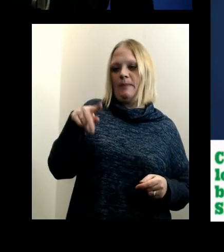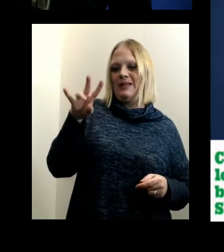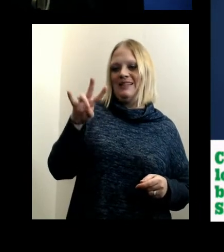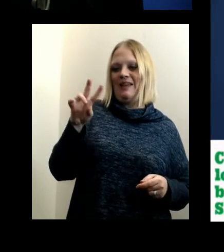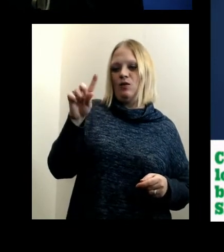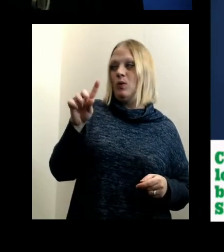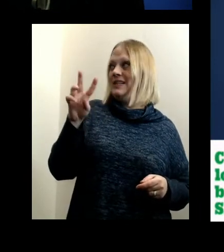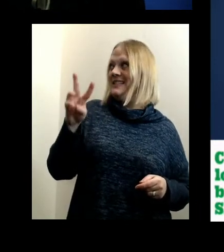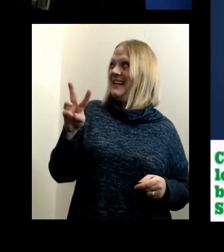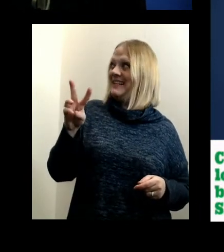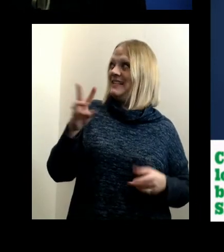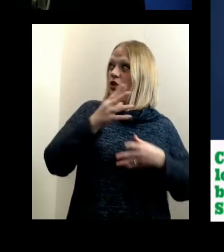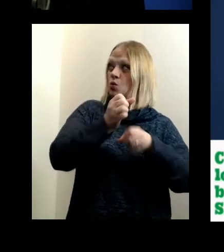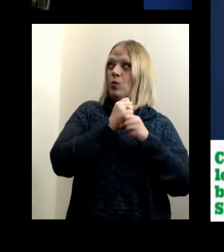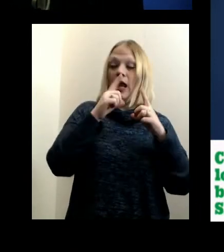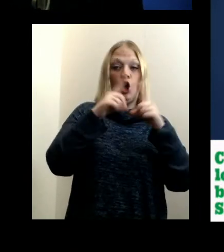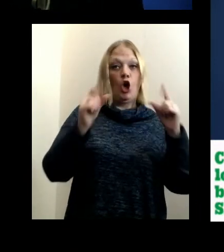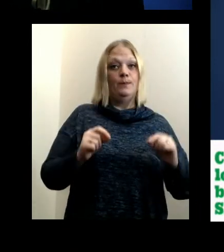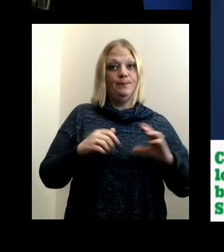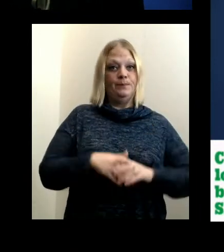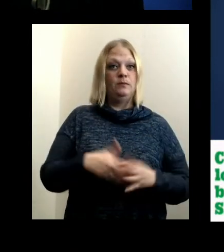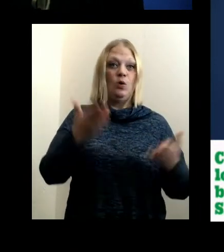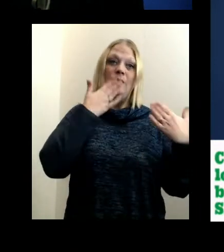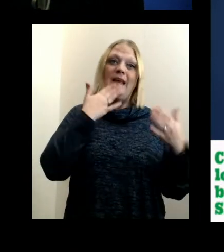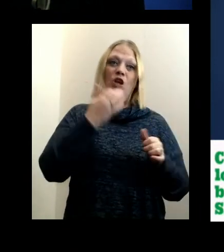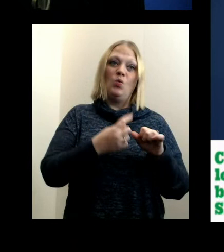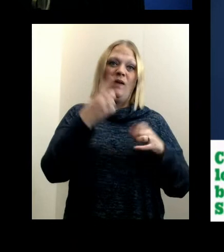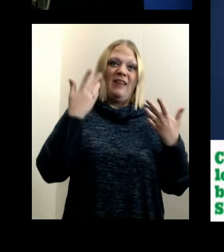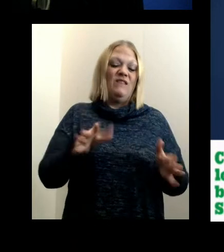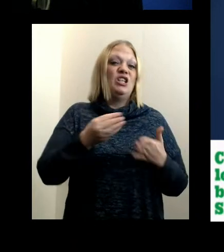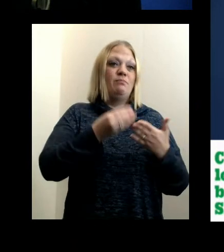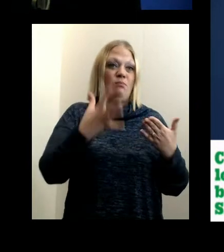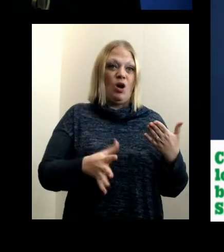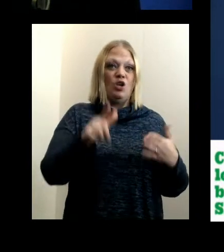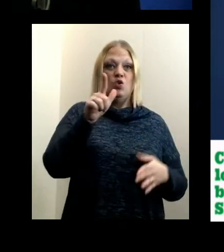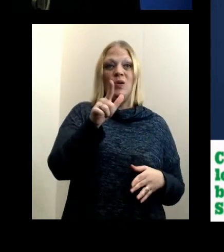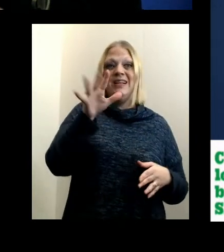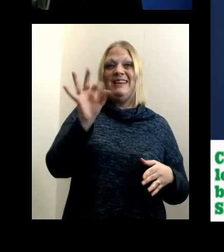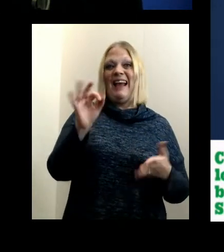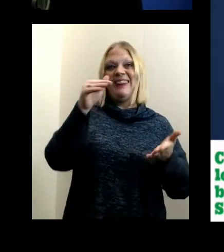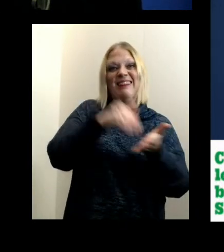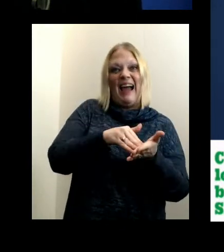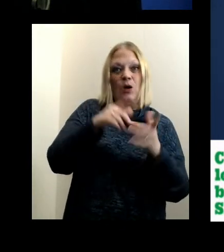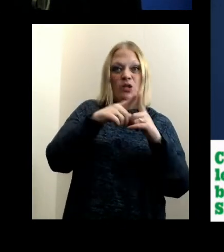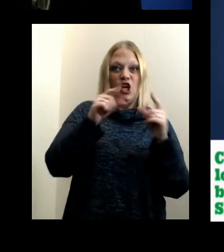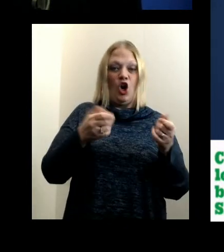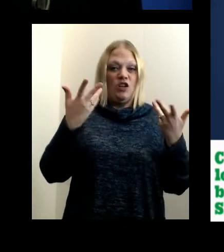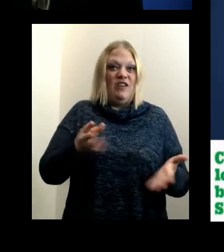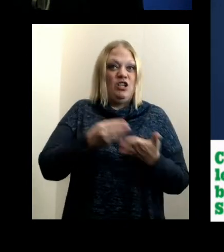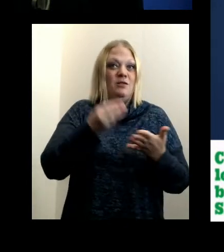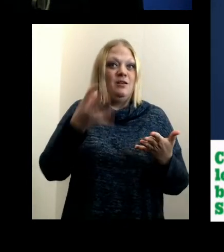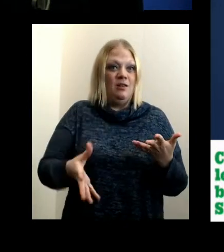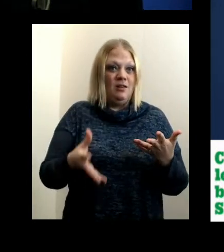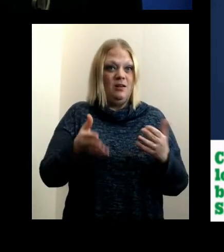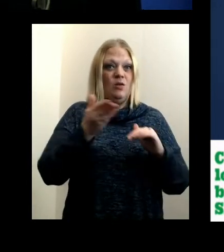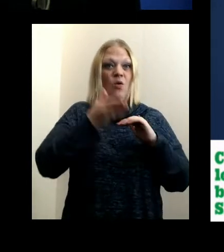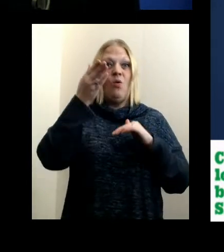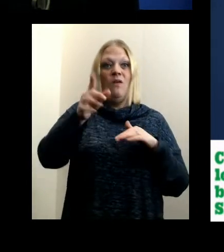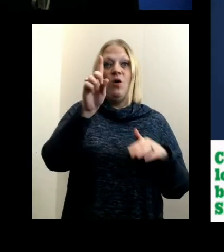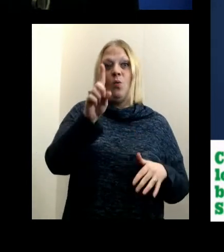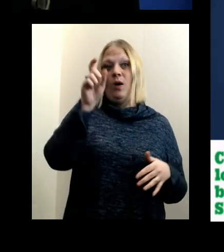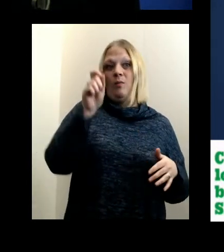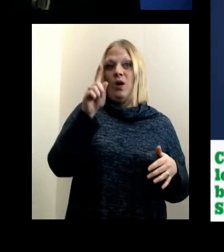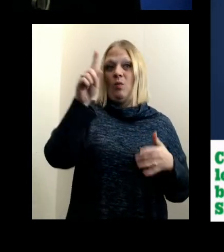amherst.org/shop716 to get a card. And I want to thank everybody who bought a card. There were 29,000 cards purchased with more than $1.1